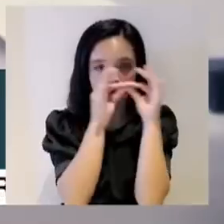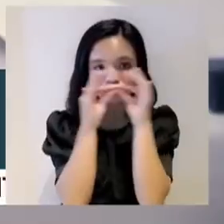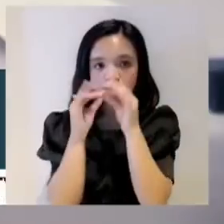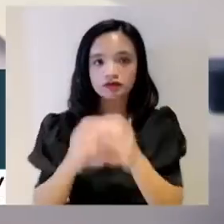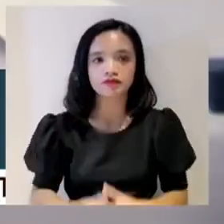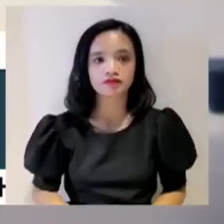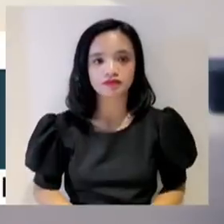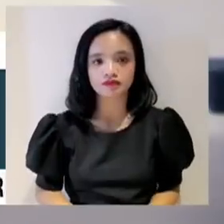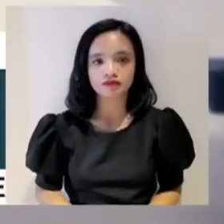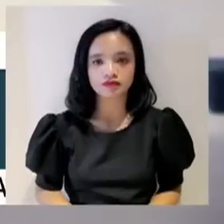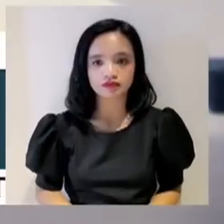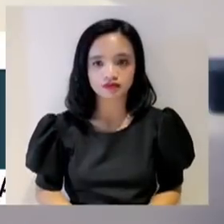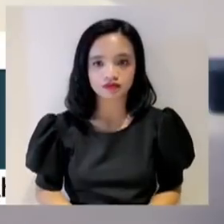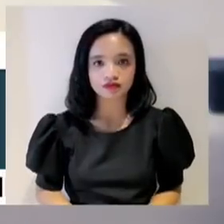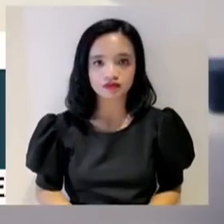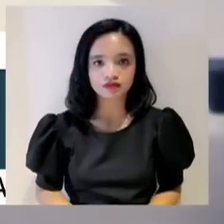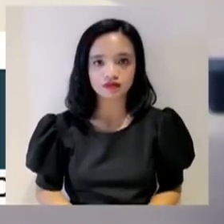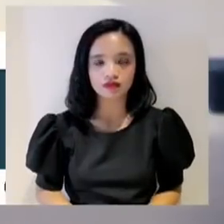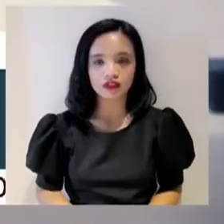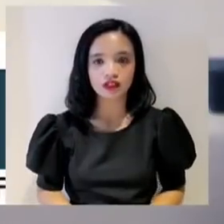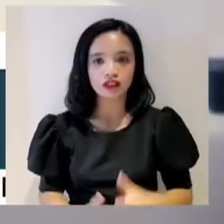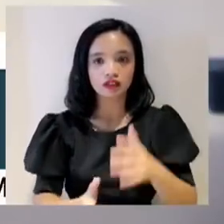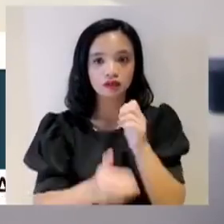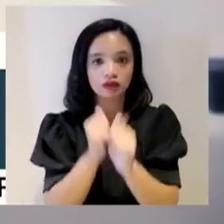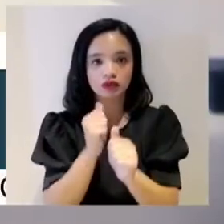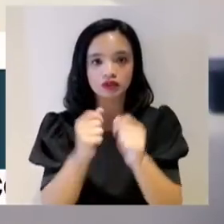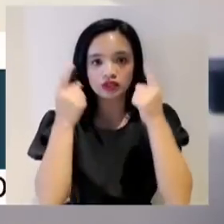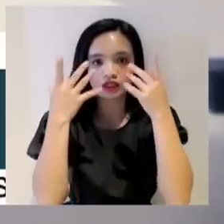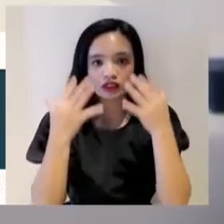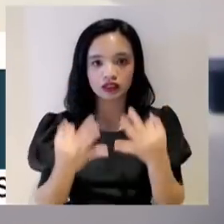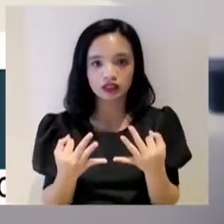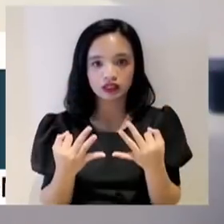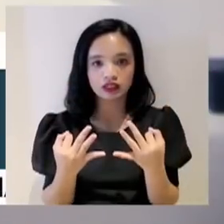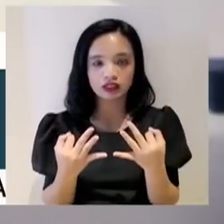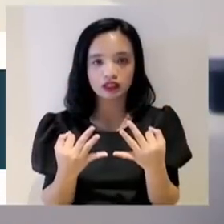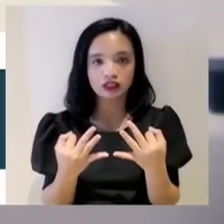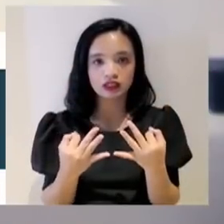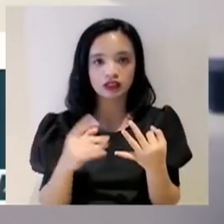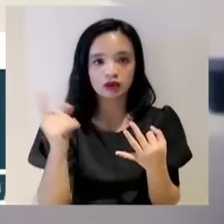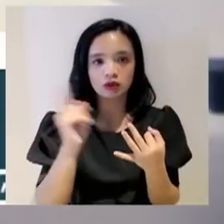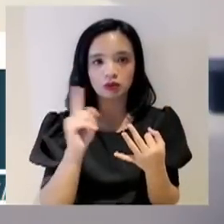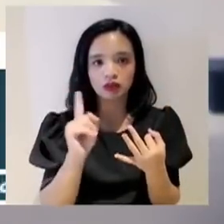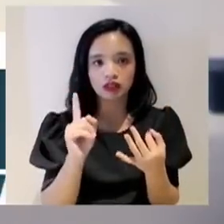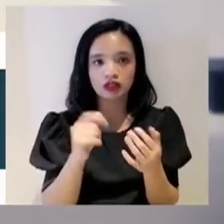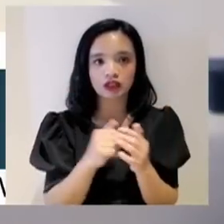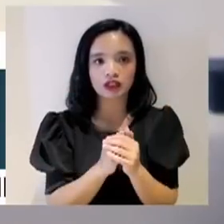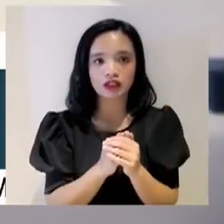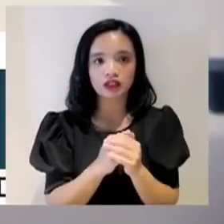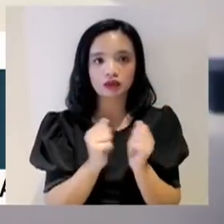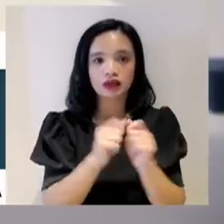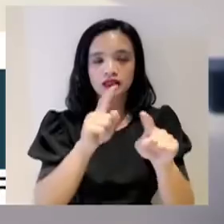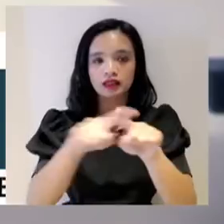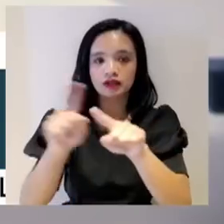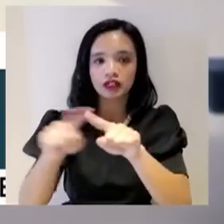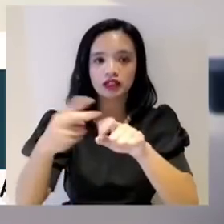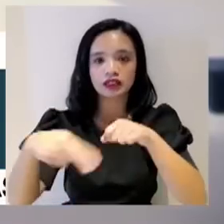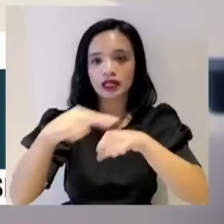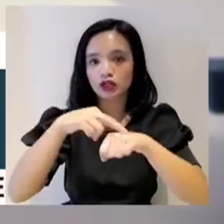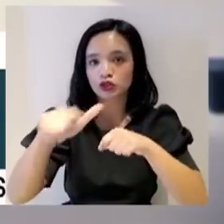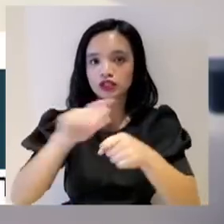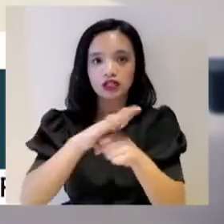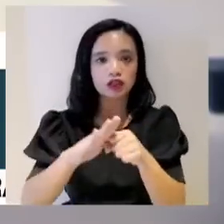The majority decision does not alter the fact that the Republic, through its various national and local